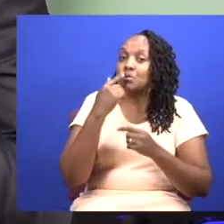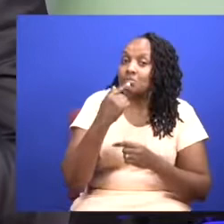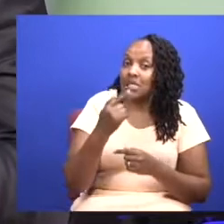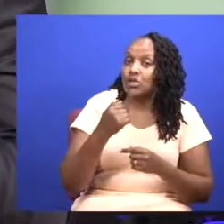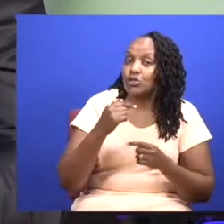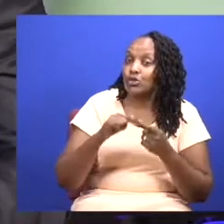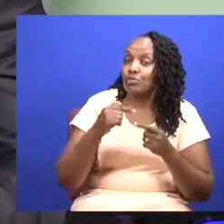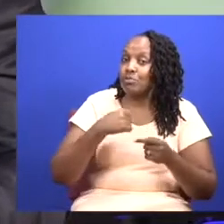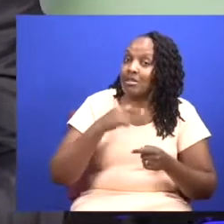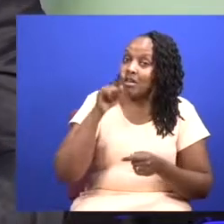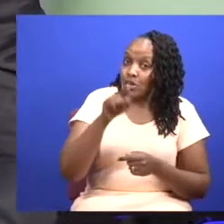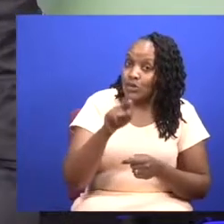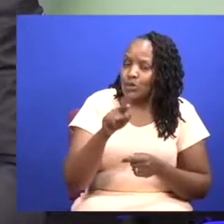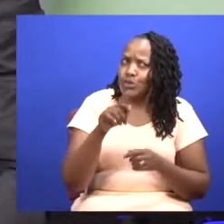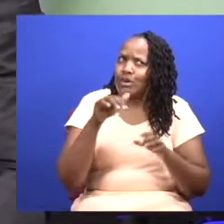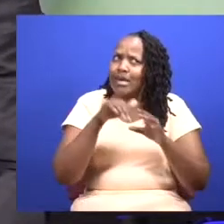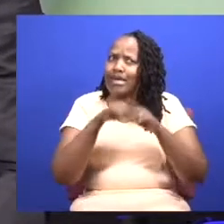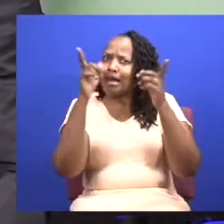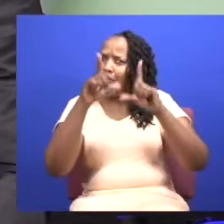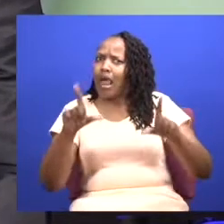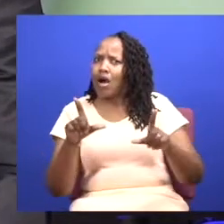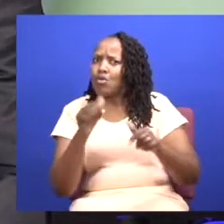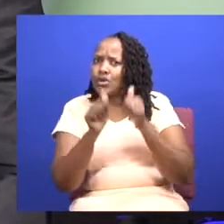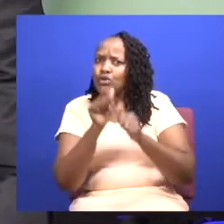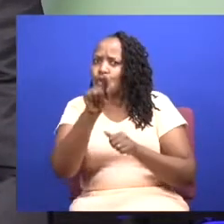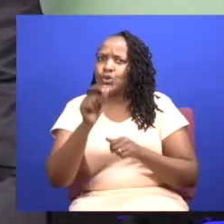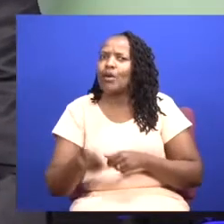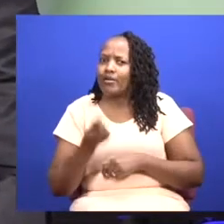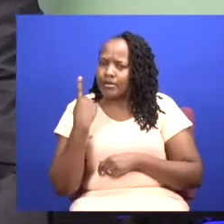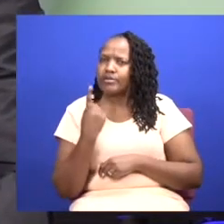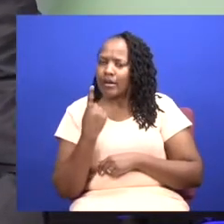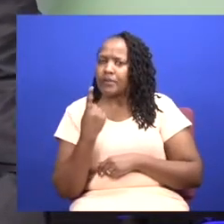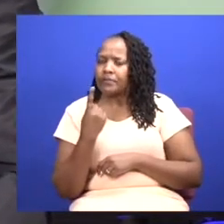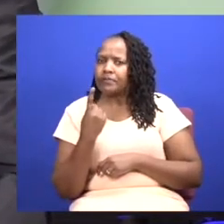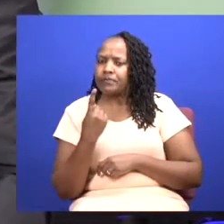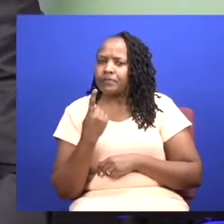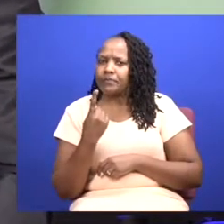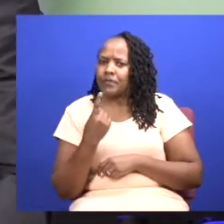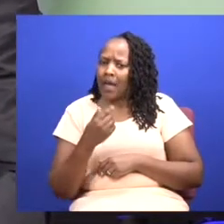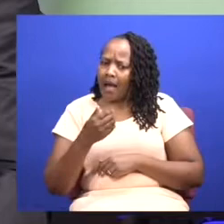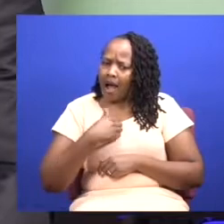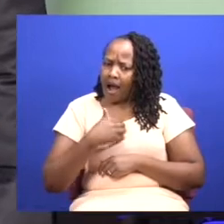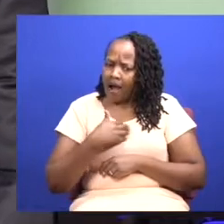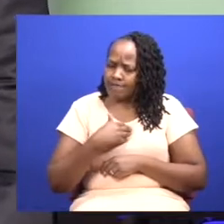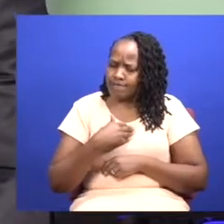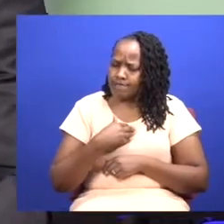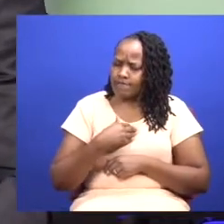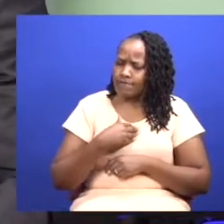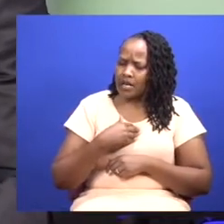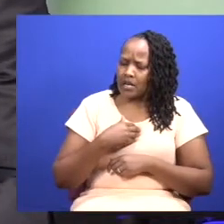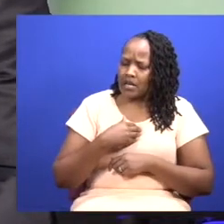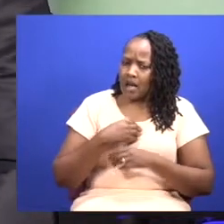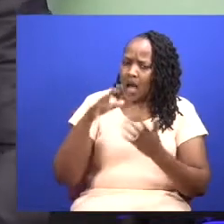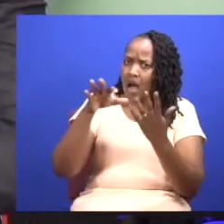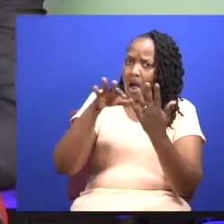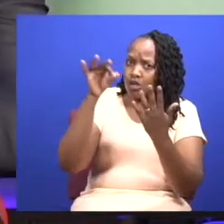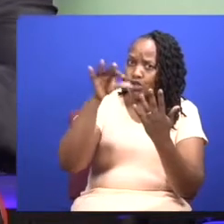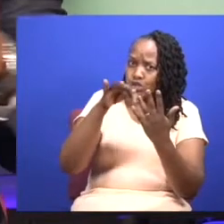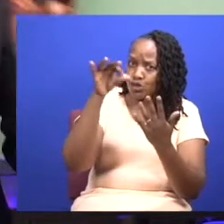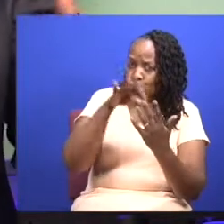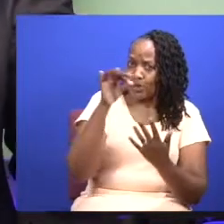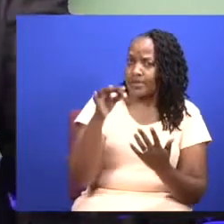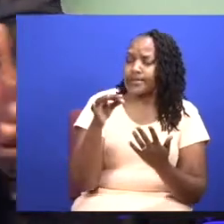we understand. Yes. And so I have the duty of perhaps making a choice of the